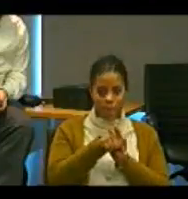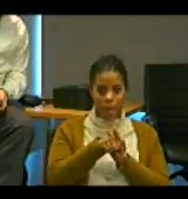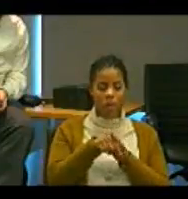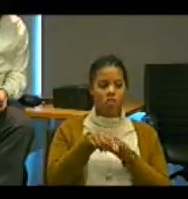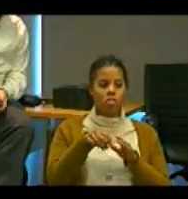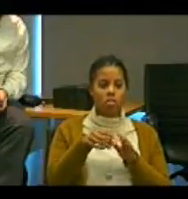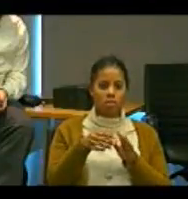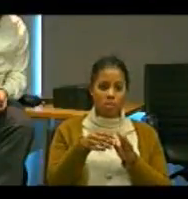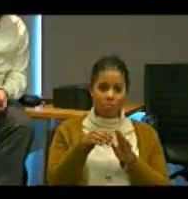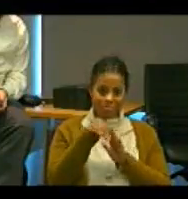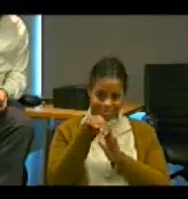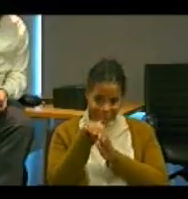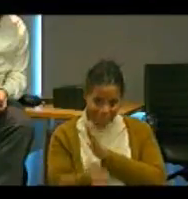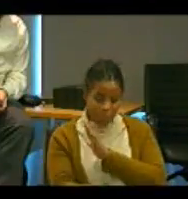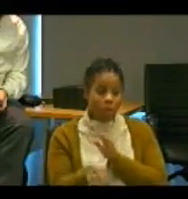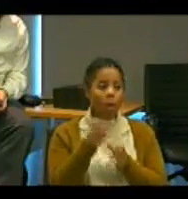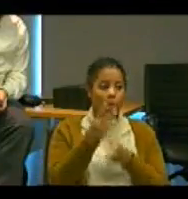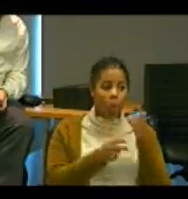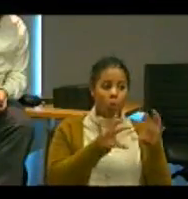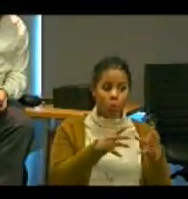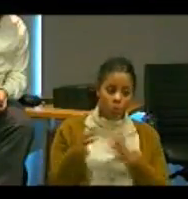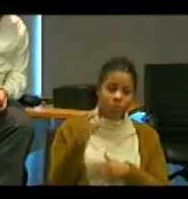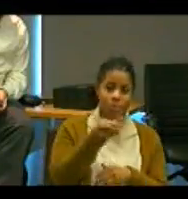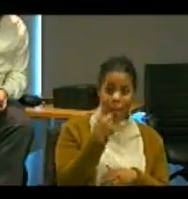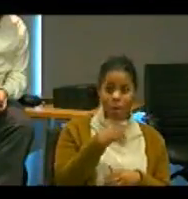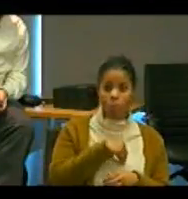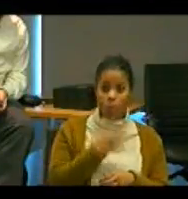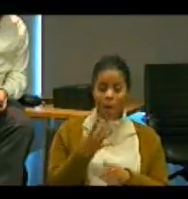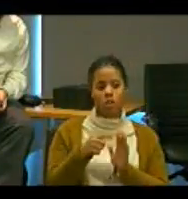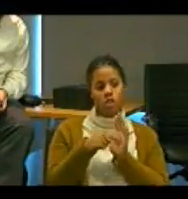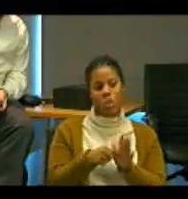blacks, displaying relatively similar levels of academic achievement,